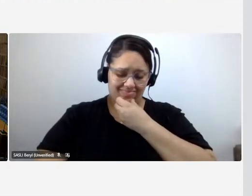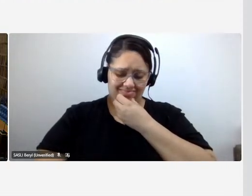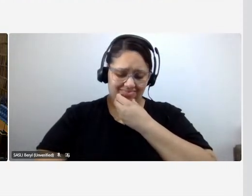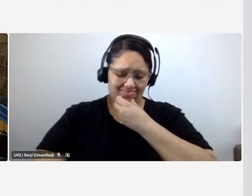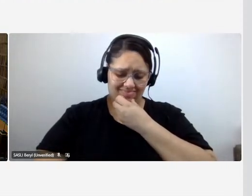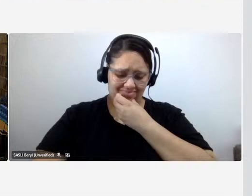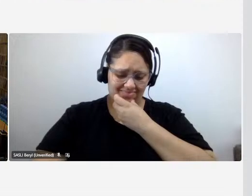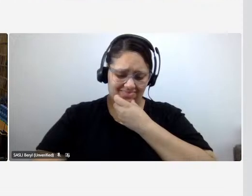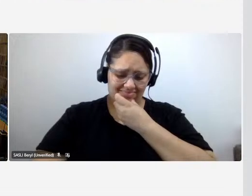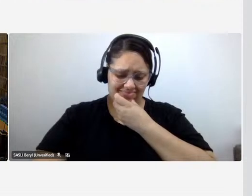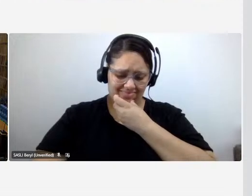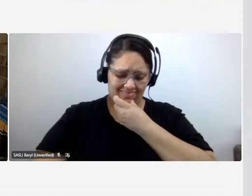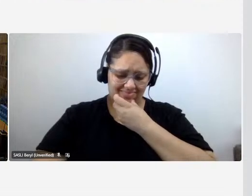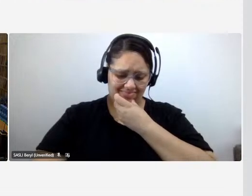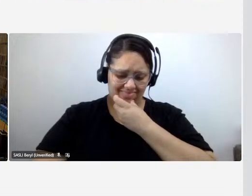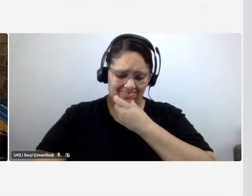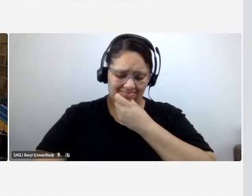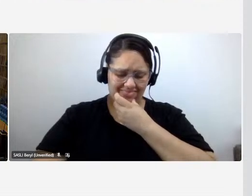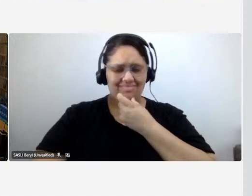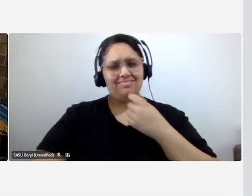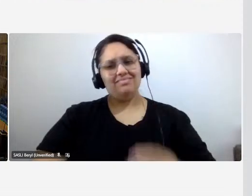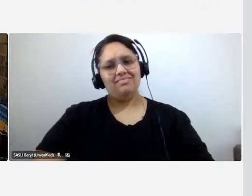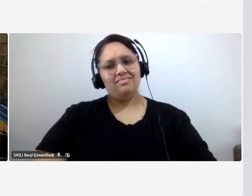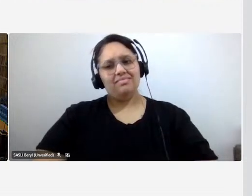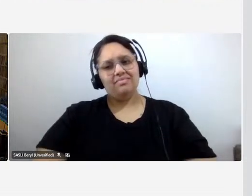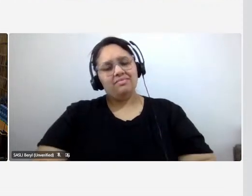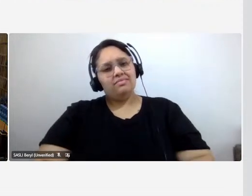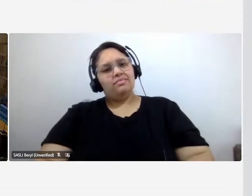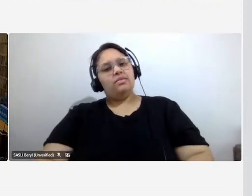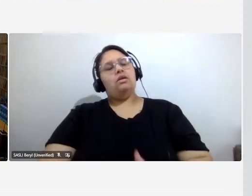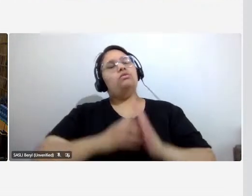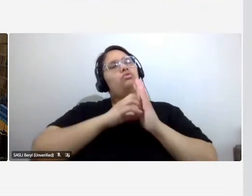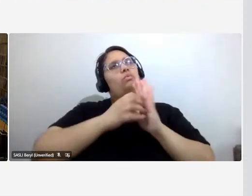to Herikwala High School in Khayelitsha.